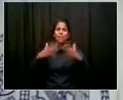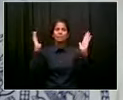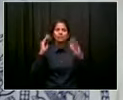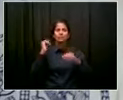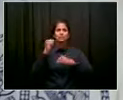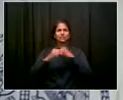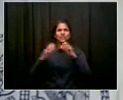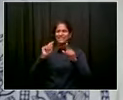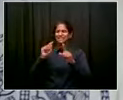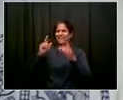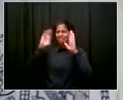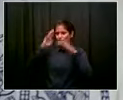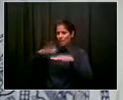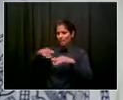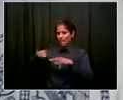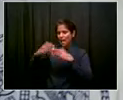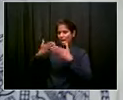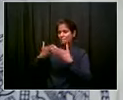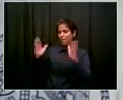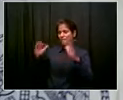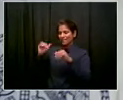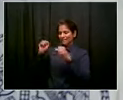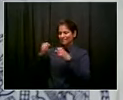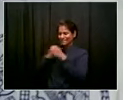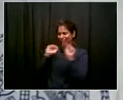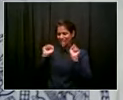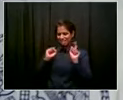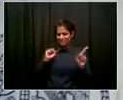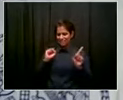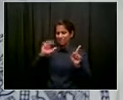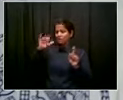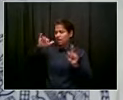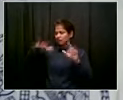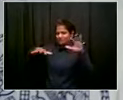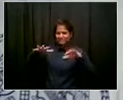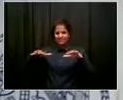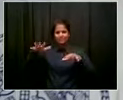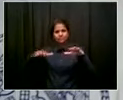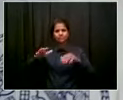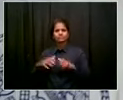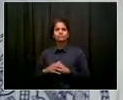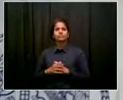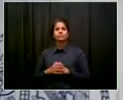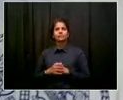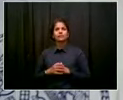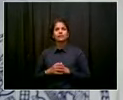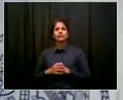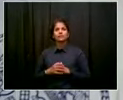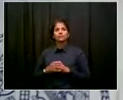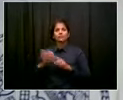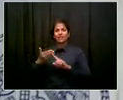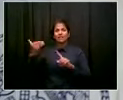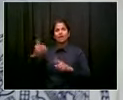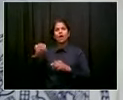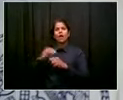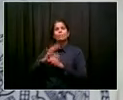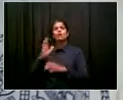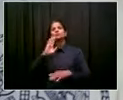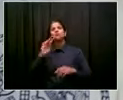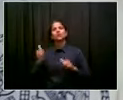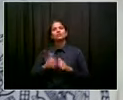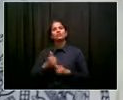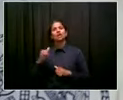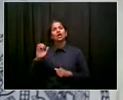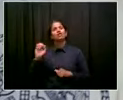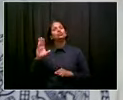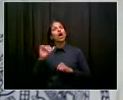deeply back to where we were before the pandemic we had the most jobs in our history and so many things that were working right in this city we were the safest big city